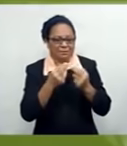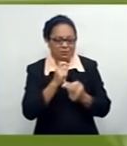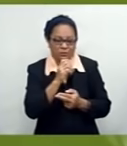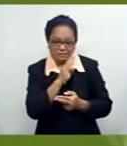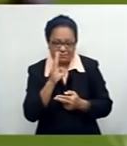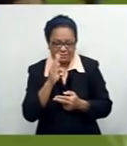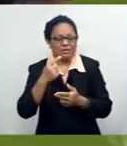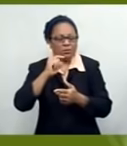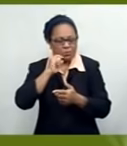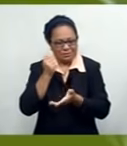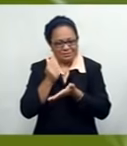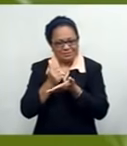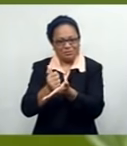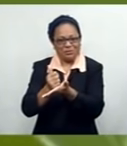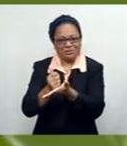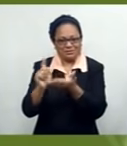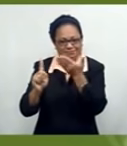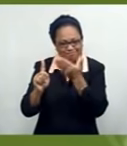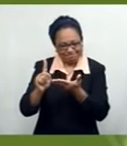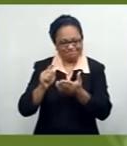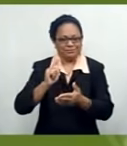no matter which team he plays for.